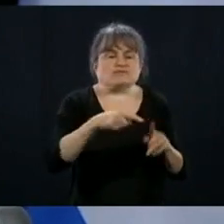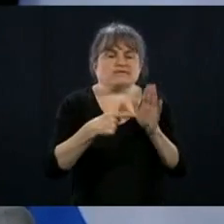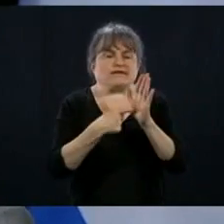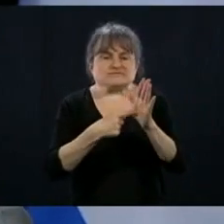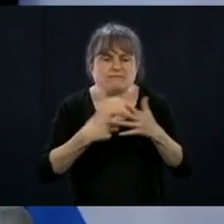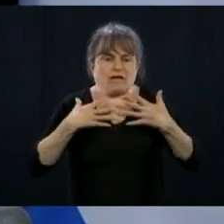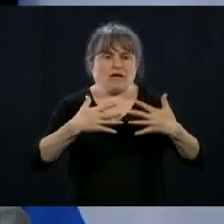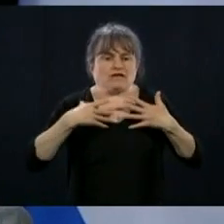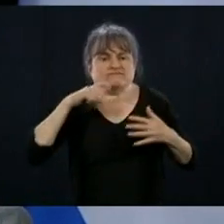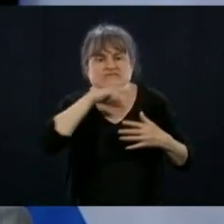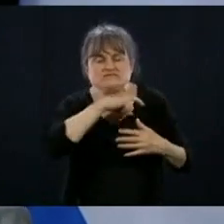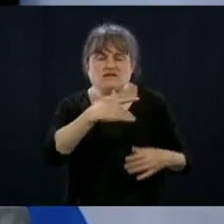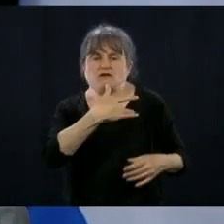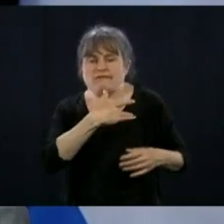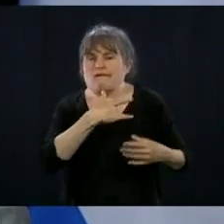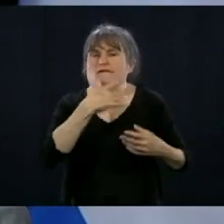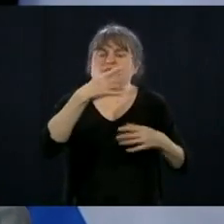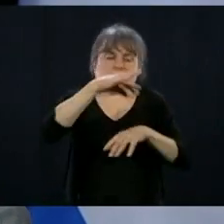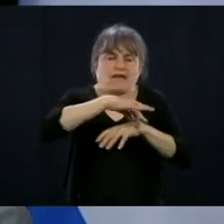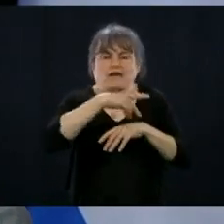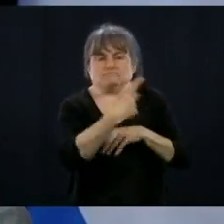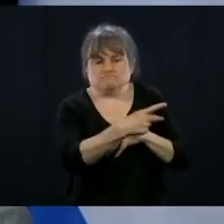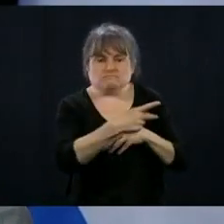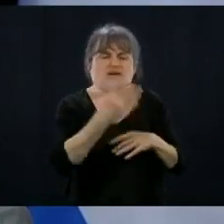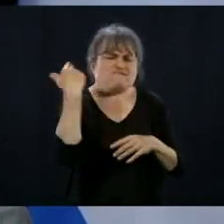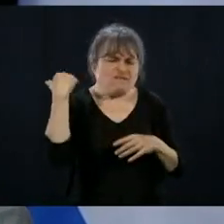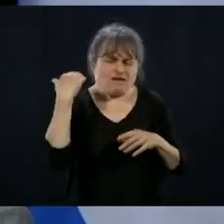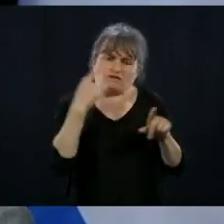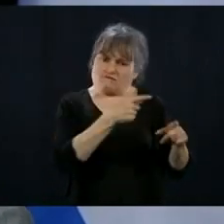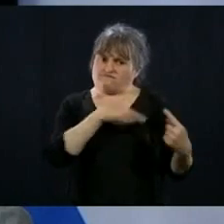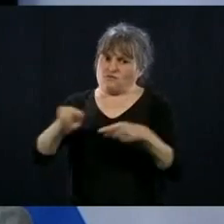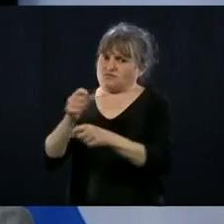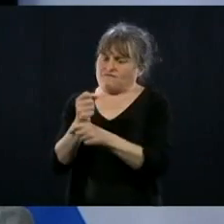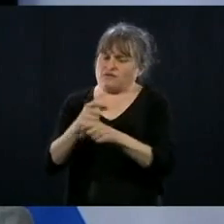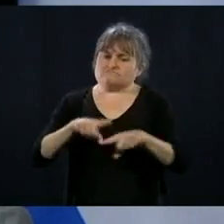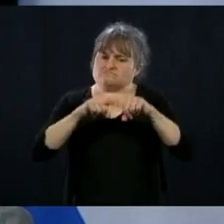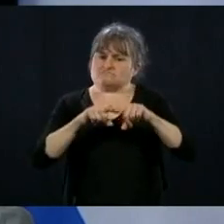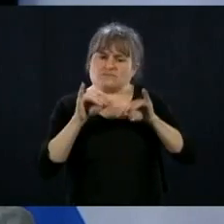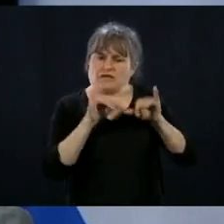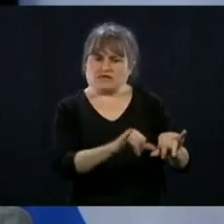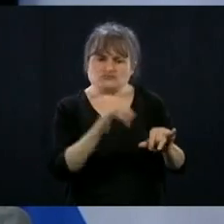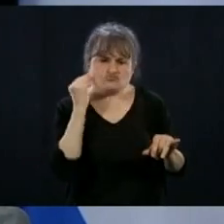work, unless it's essential work or something like that. But the message is,